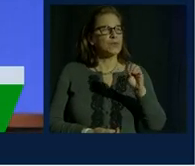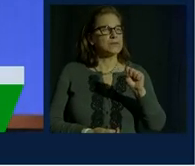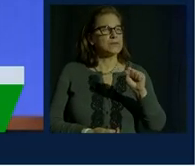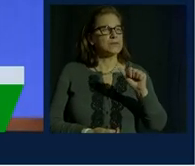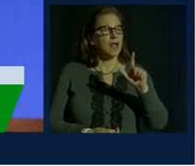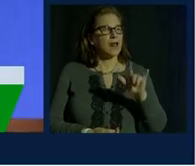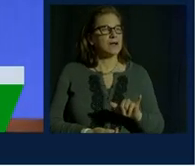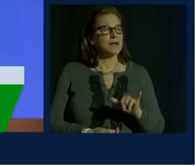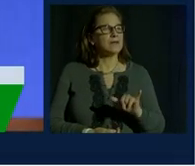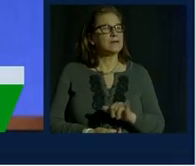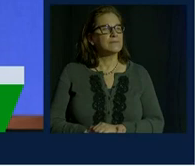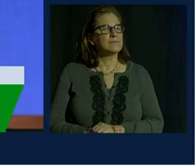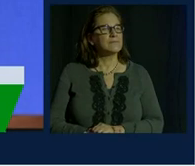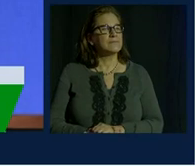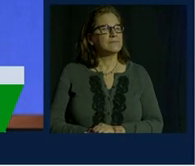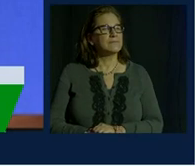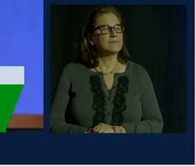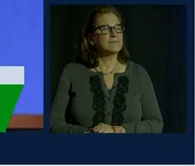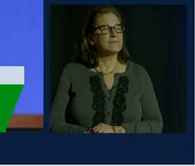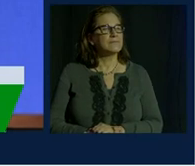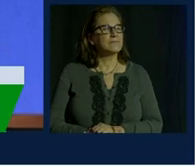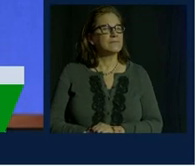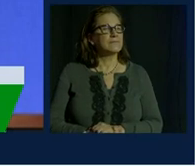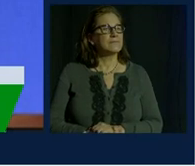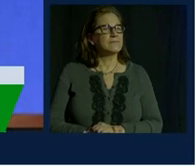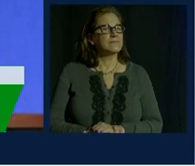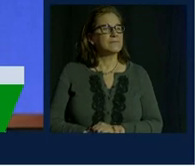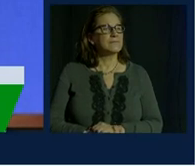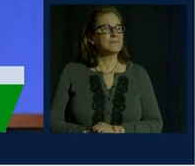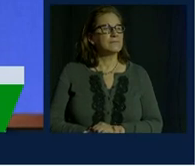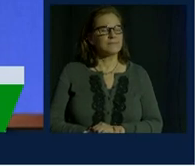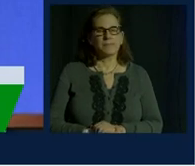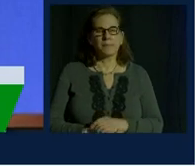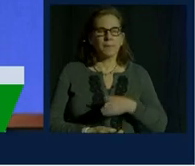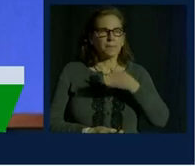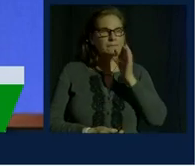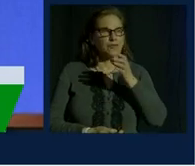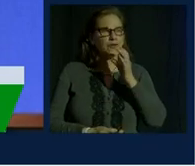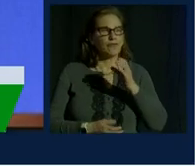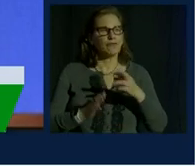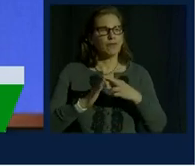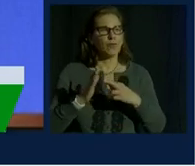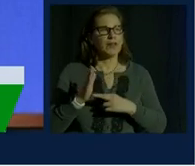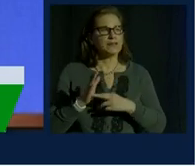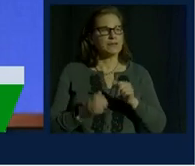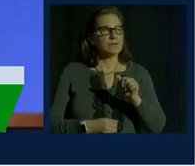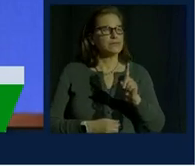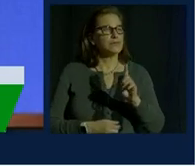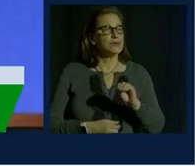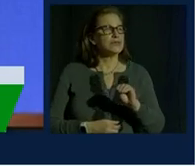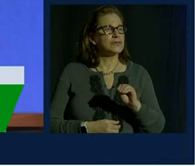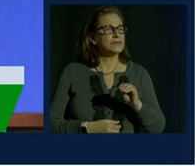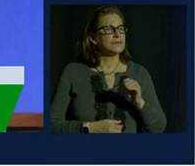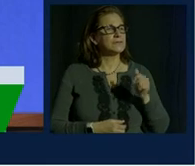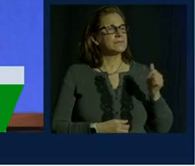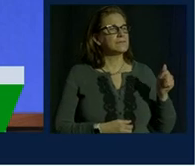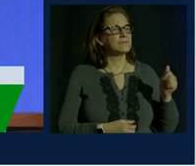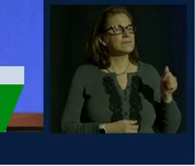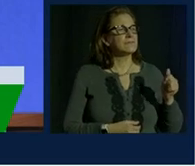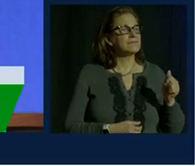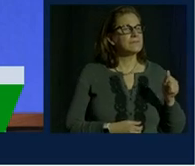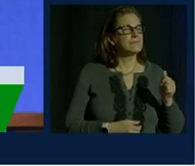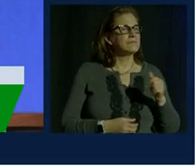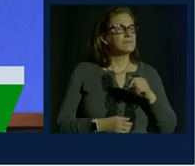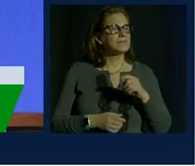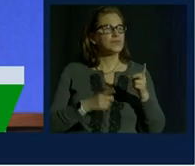Reopen Washington, D.C. alcohol bill. Through the pandemic, Mayor Bowser has created a number of innovative programs, such